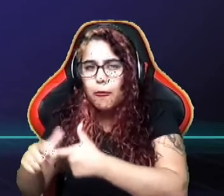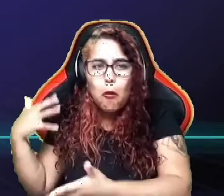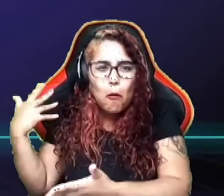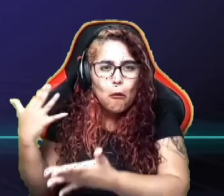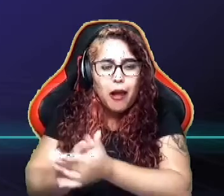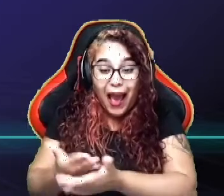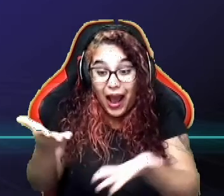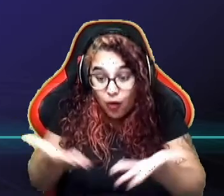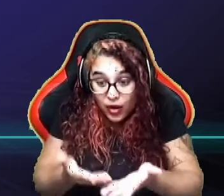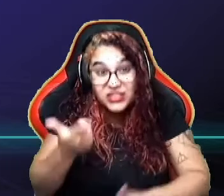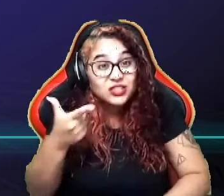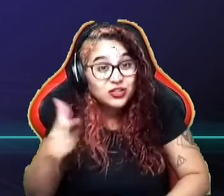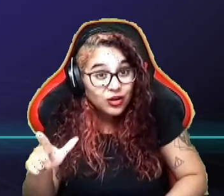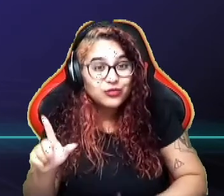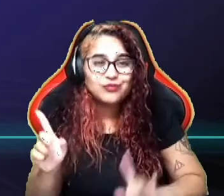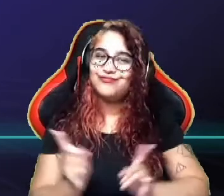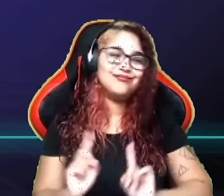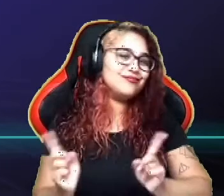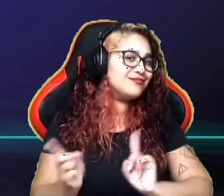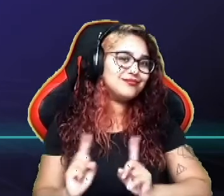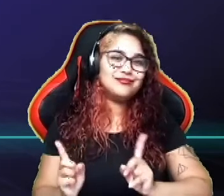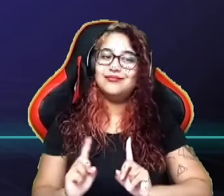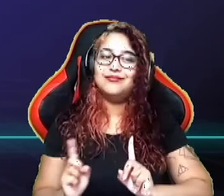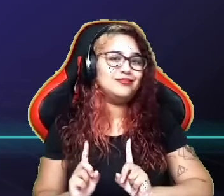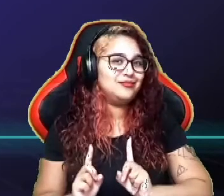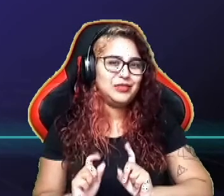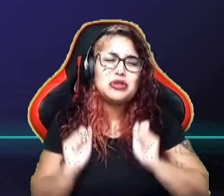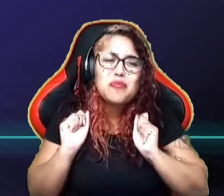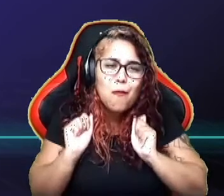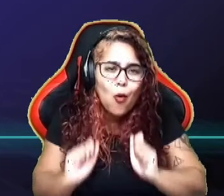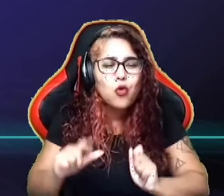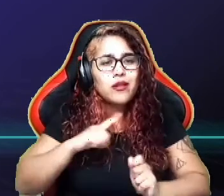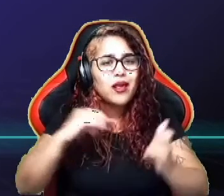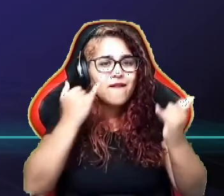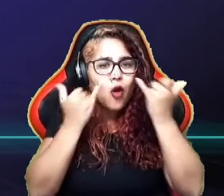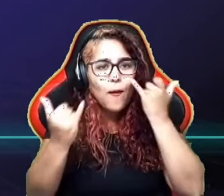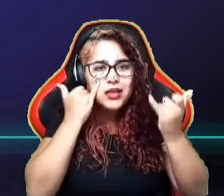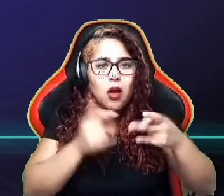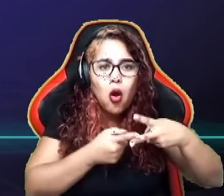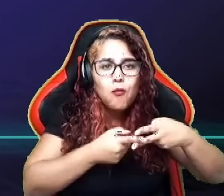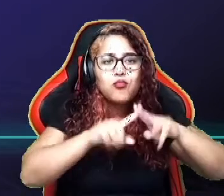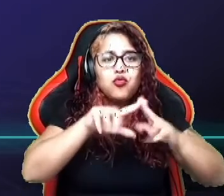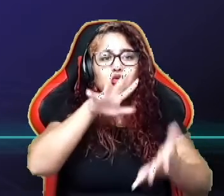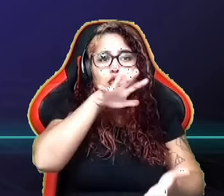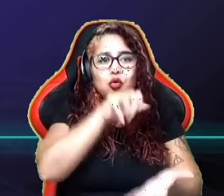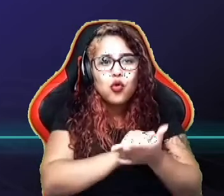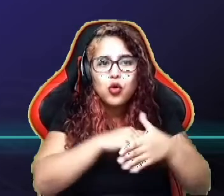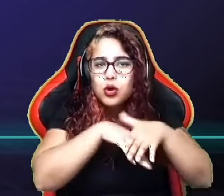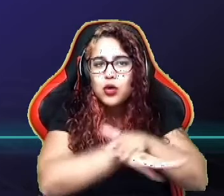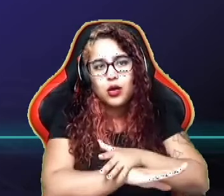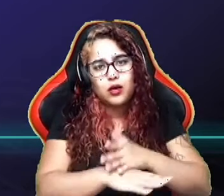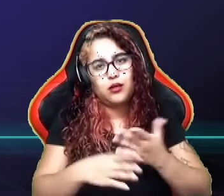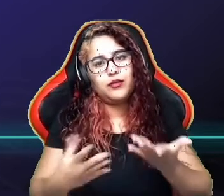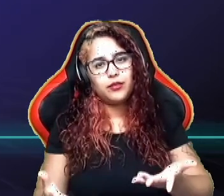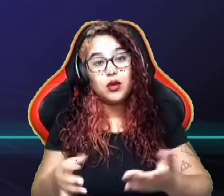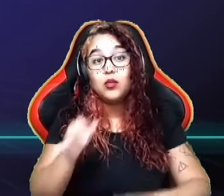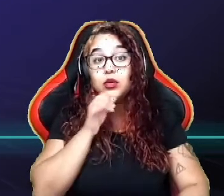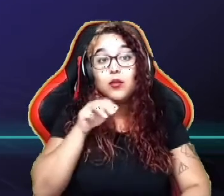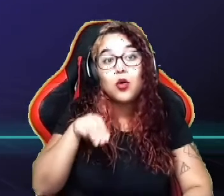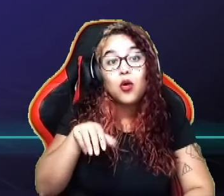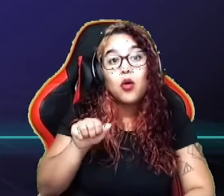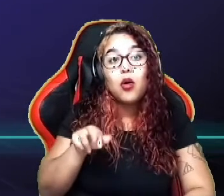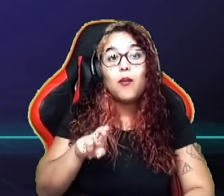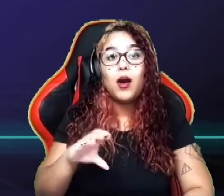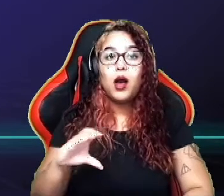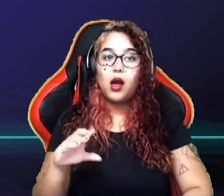had to go through back then, because that information has to be recovered and kept safe.